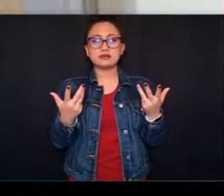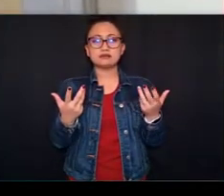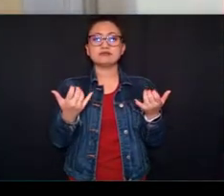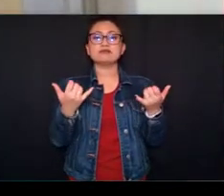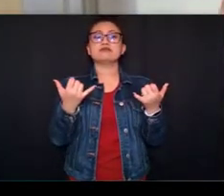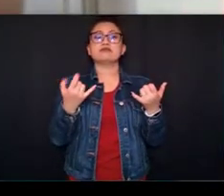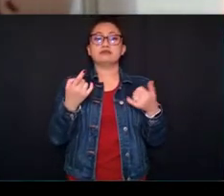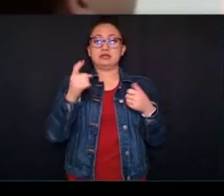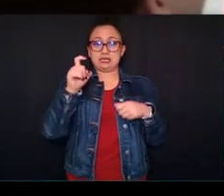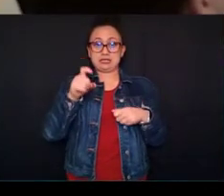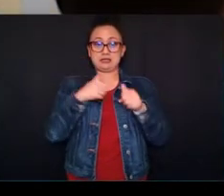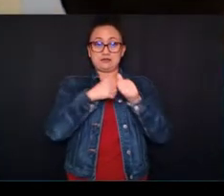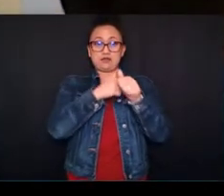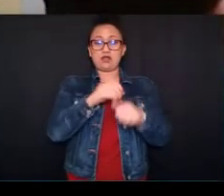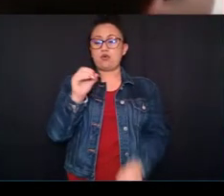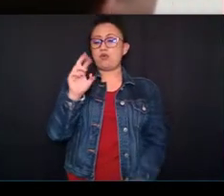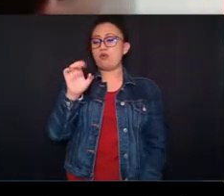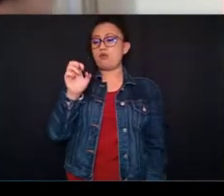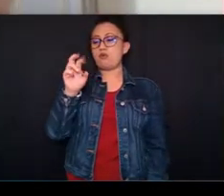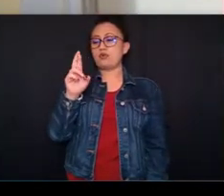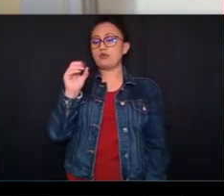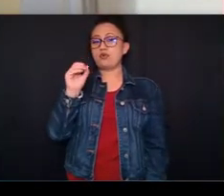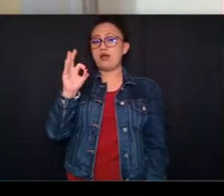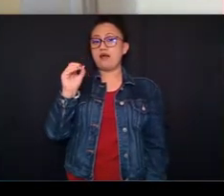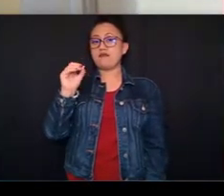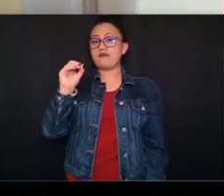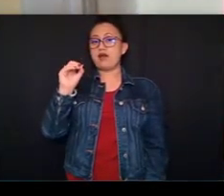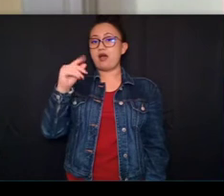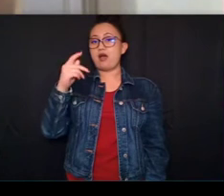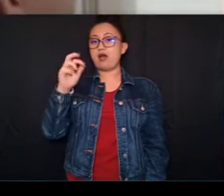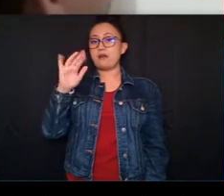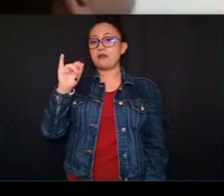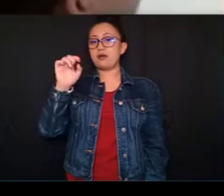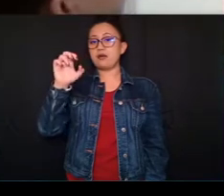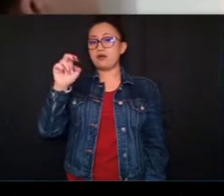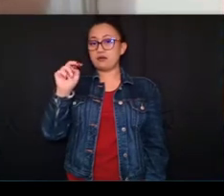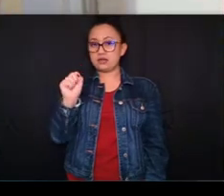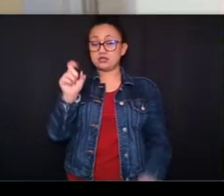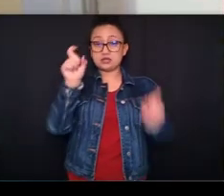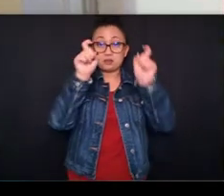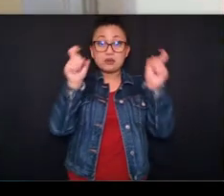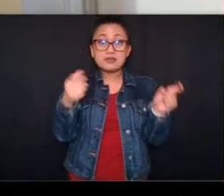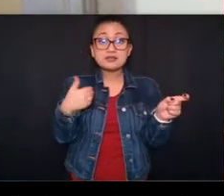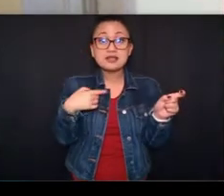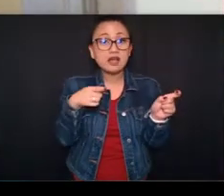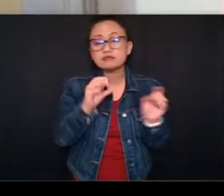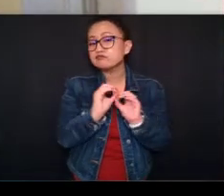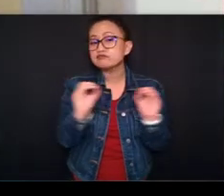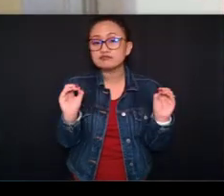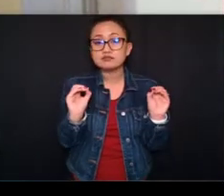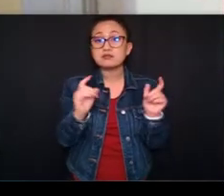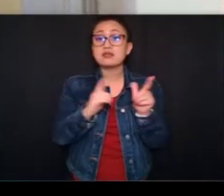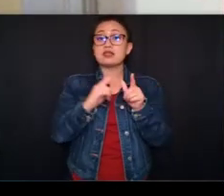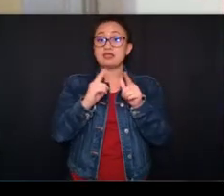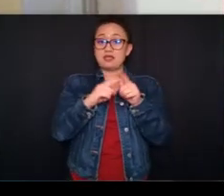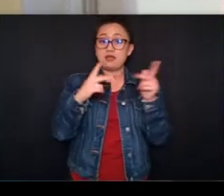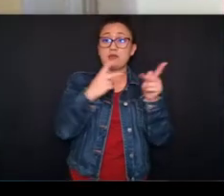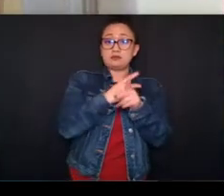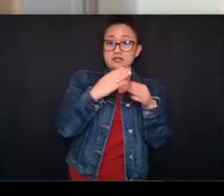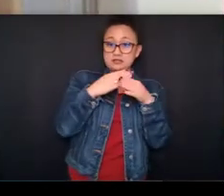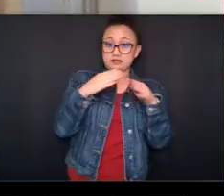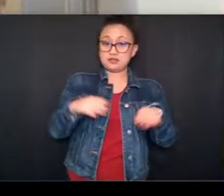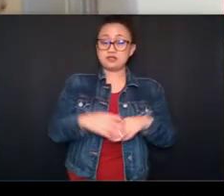operations. We check for parentheses first. There are no parentheses here. And then we do multiplication and division. Well, here's some division.